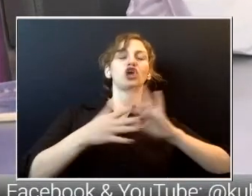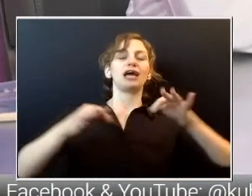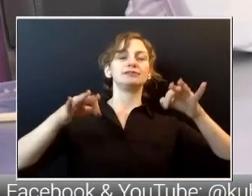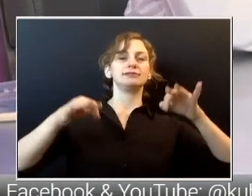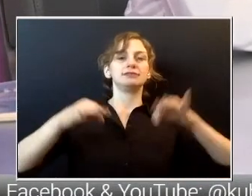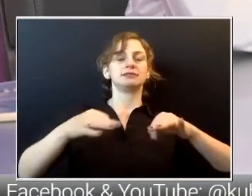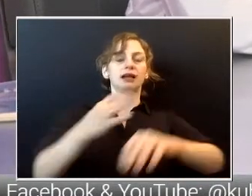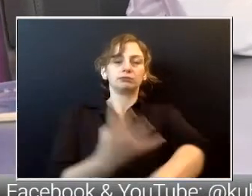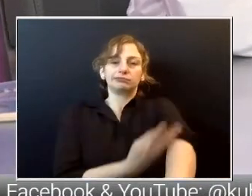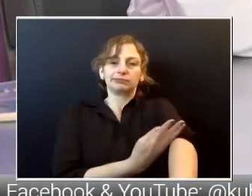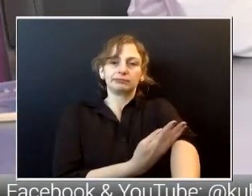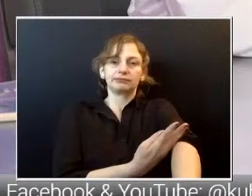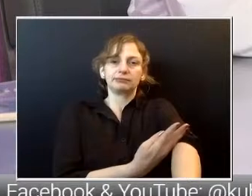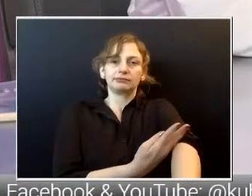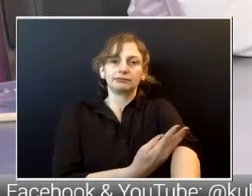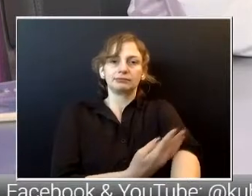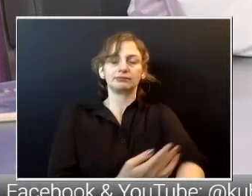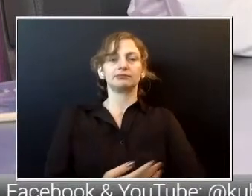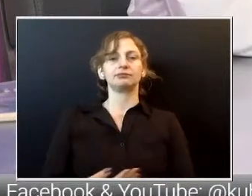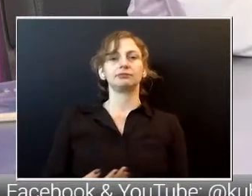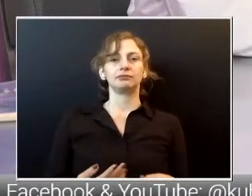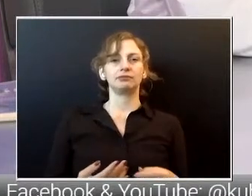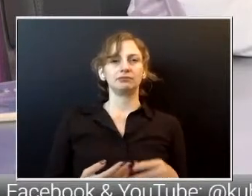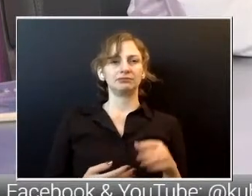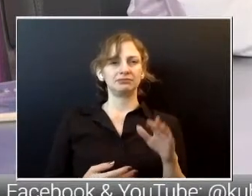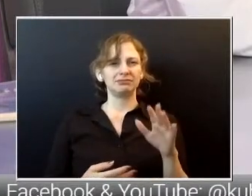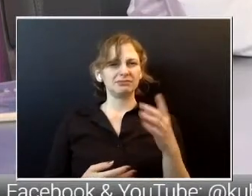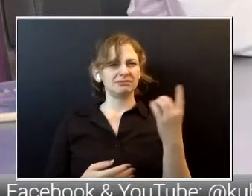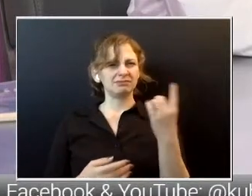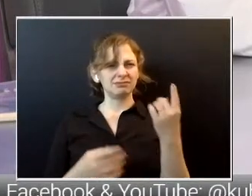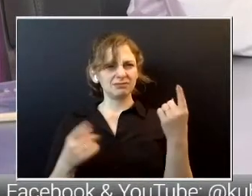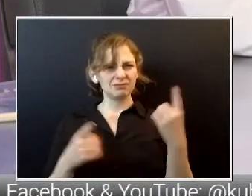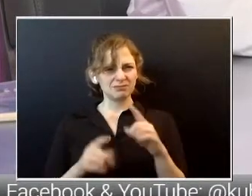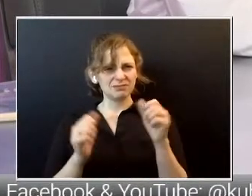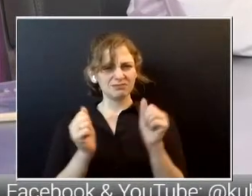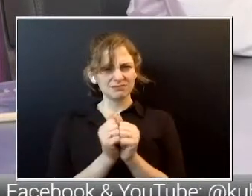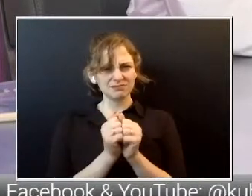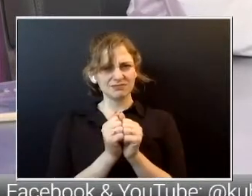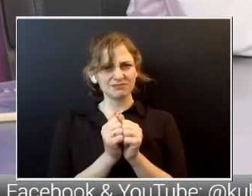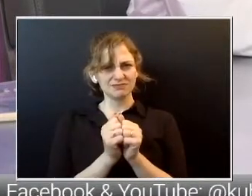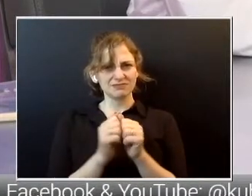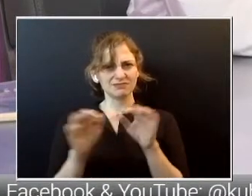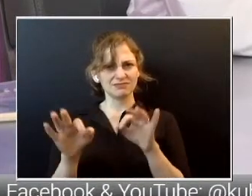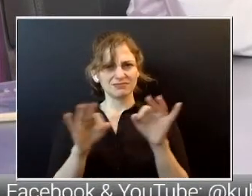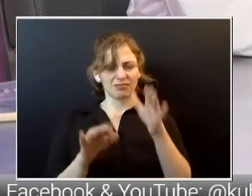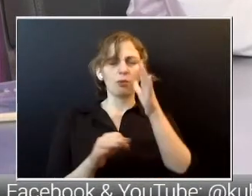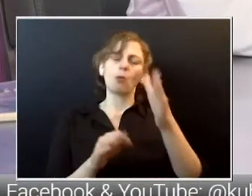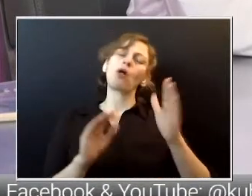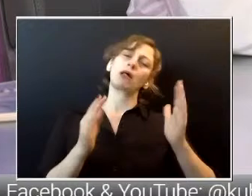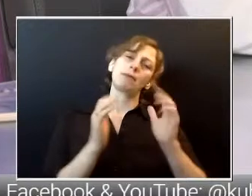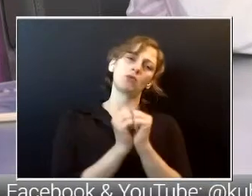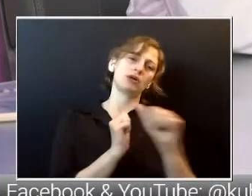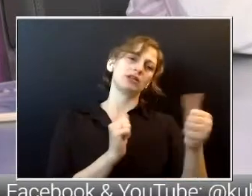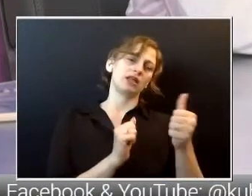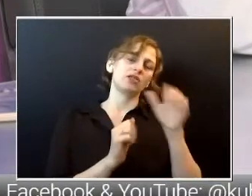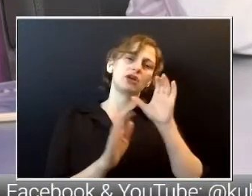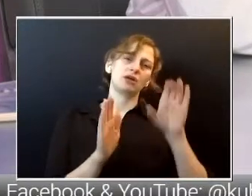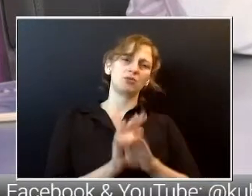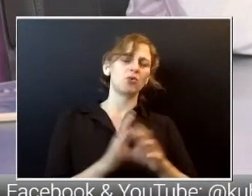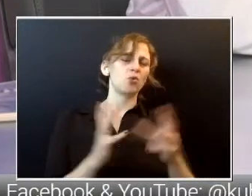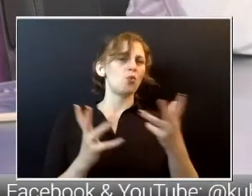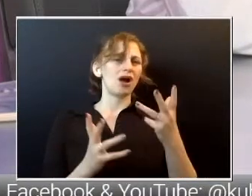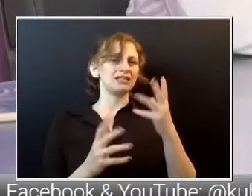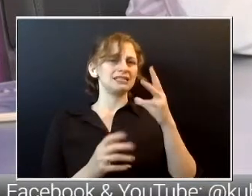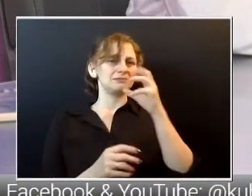arm. But something happened with the contrast, and because we're going to compare this to another image. What's missing here contrast-wise